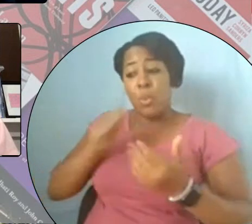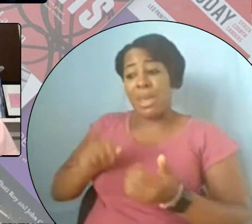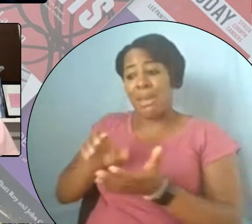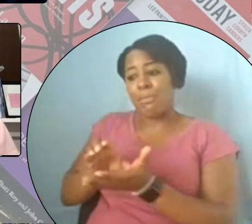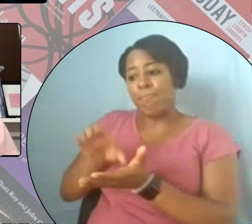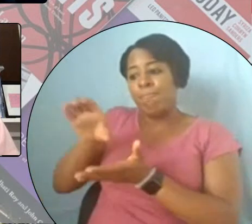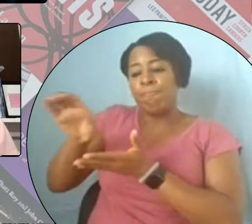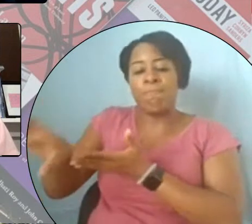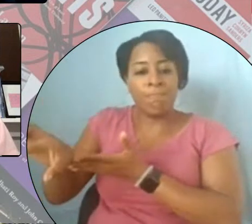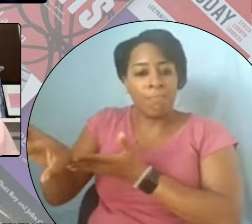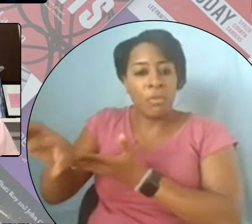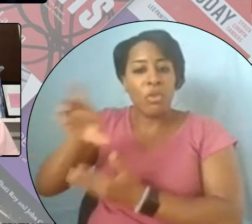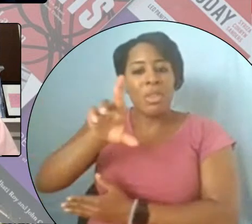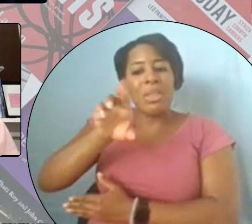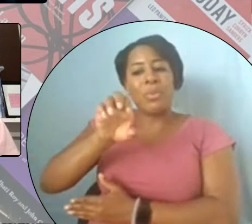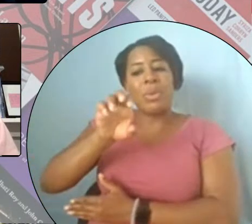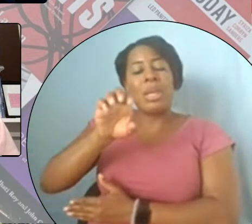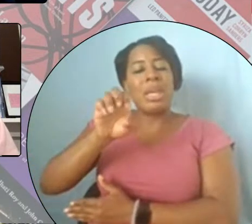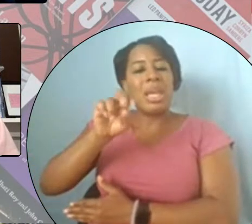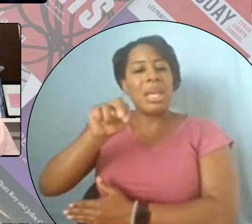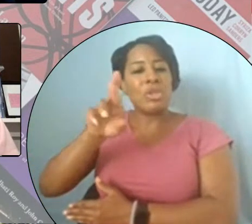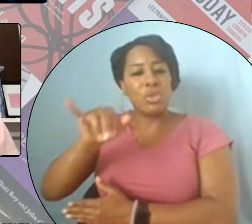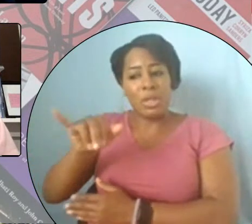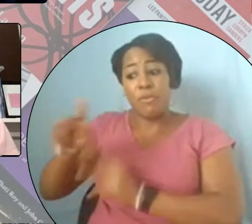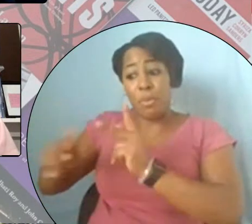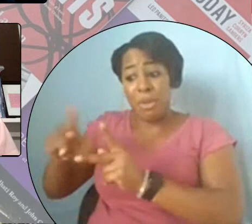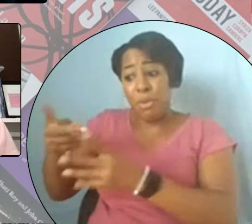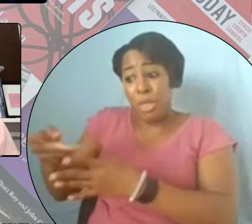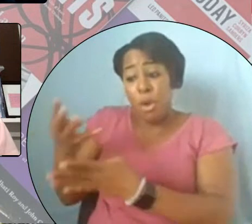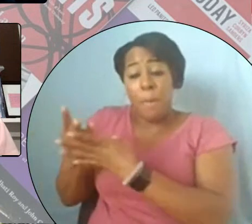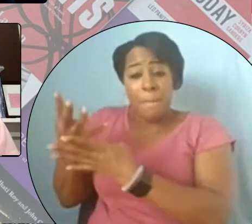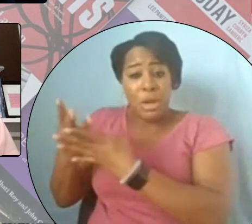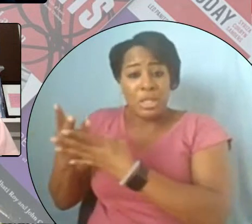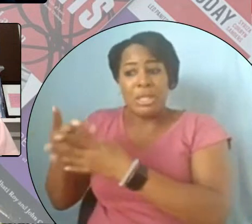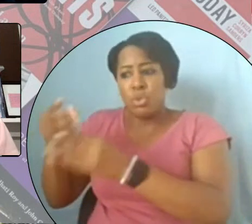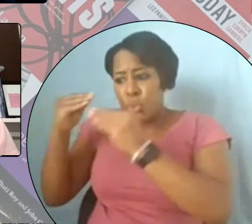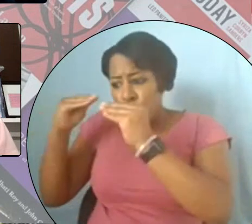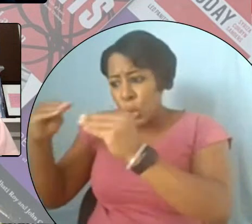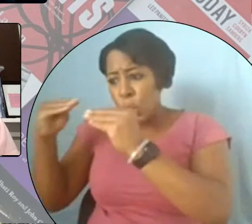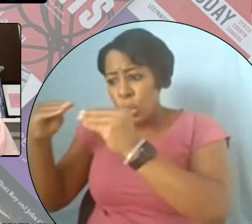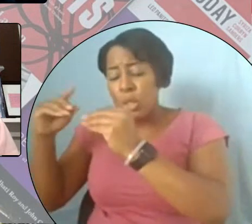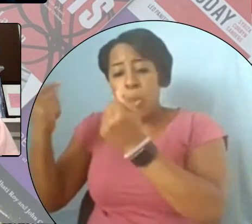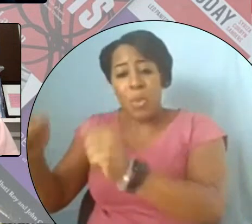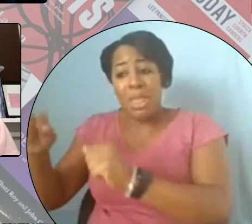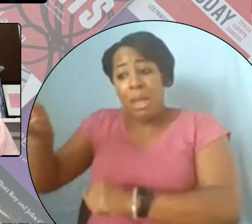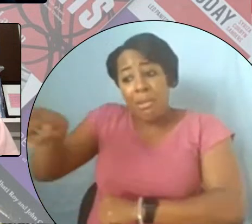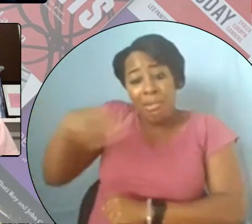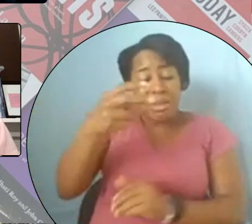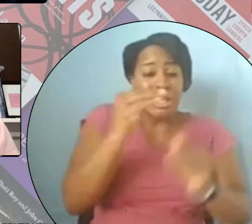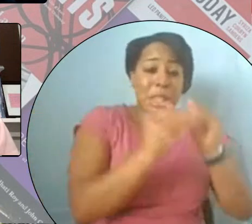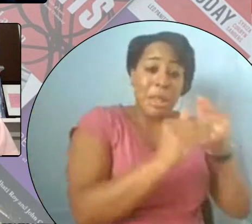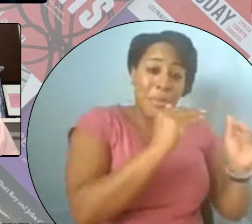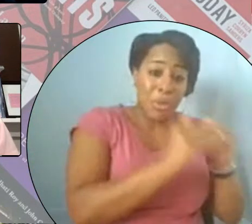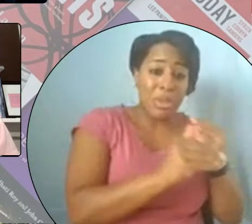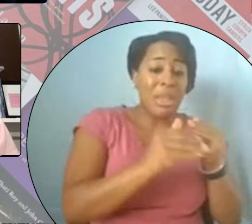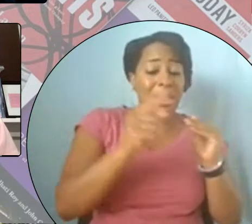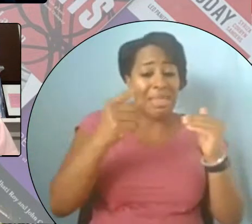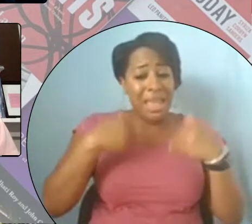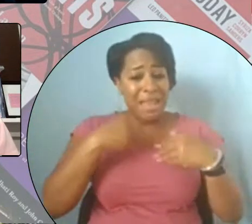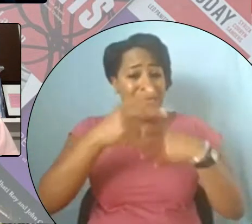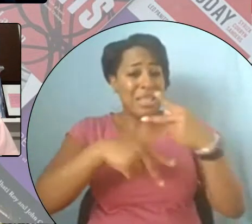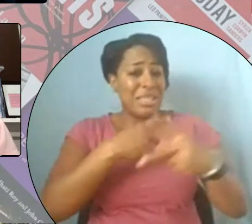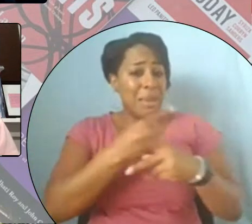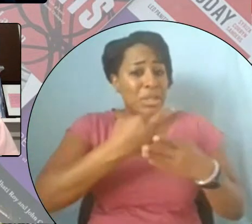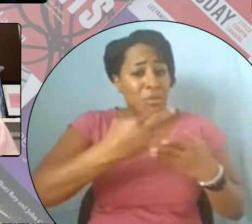reentry that we need on the outside. For people, when people are actually coming home, they can be greeted with the kinds of resources